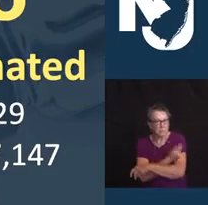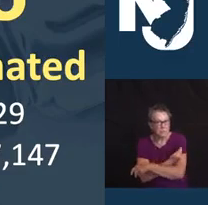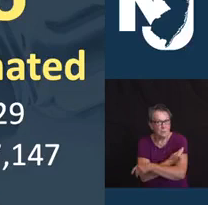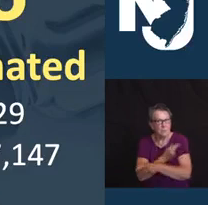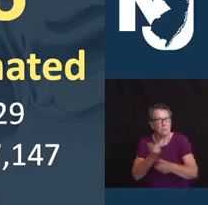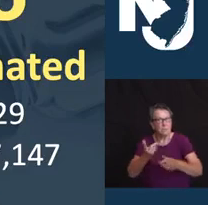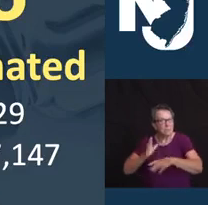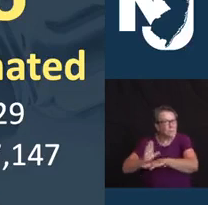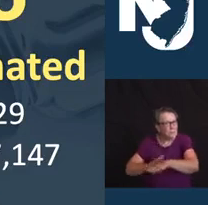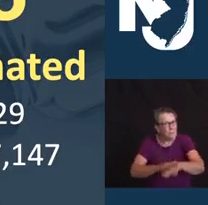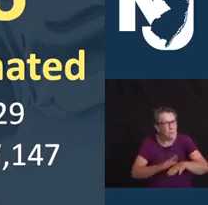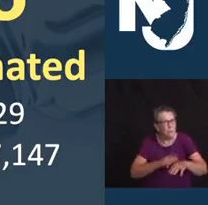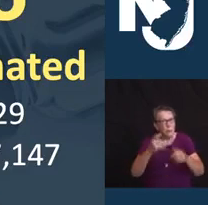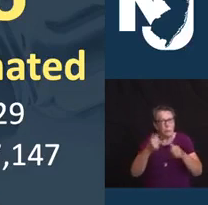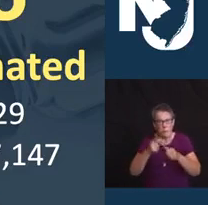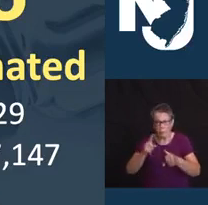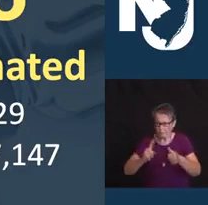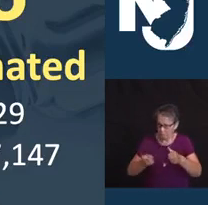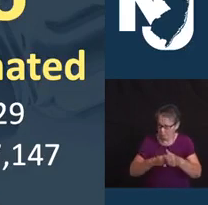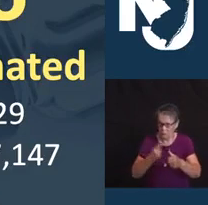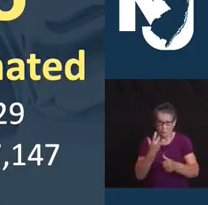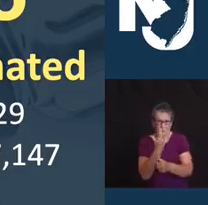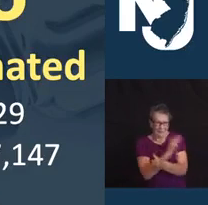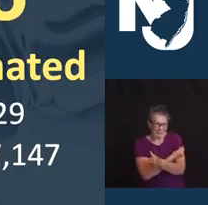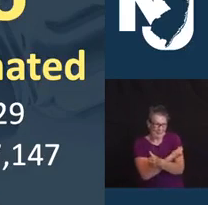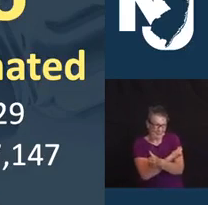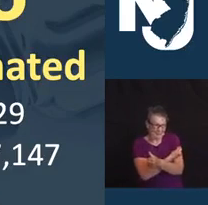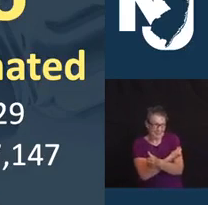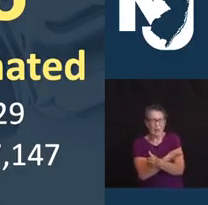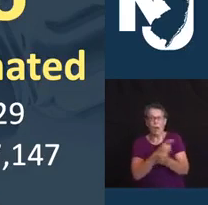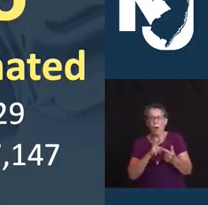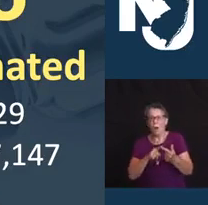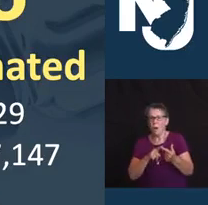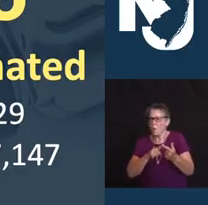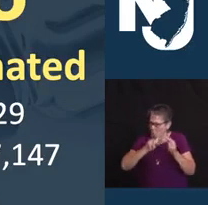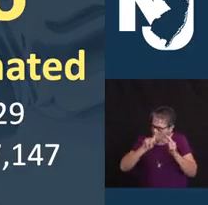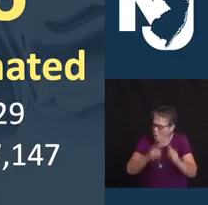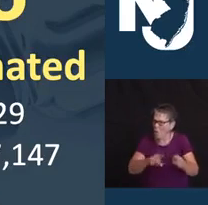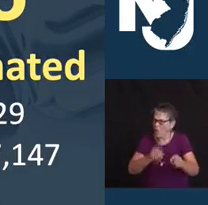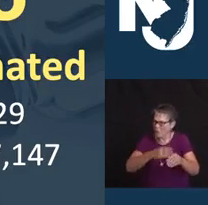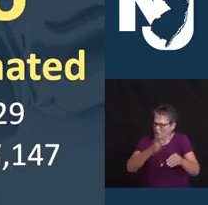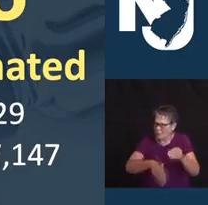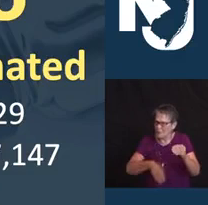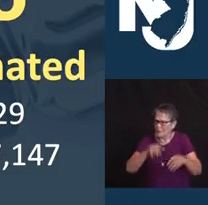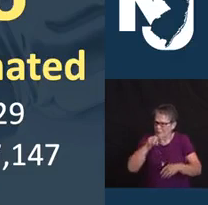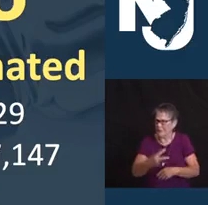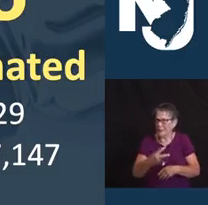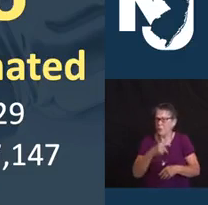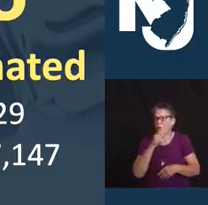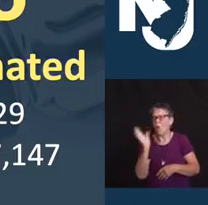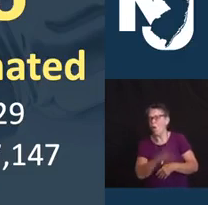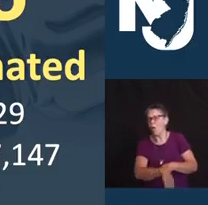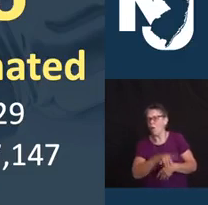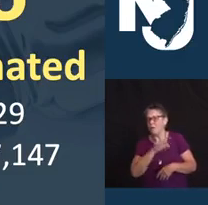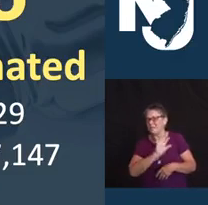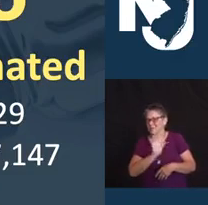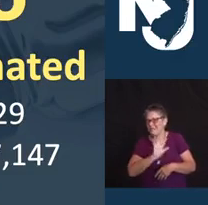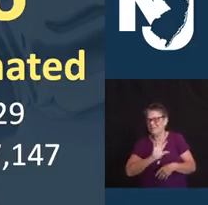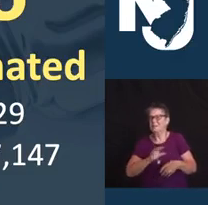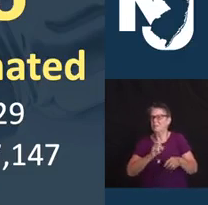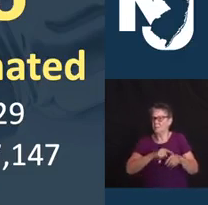That's the only way you get yourself fully protected, and we continue to run ahead of the national averages on the